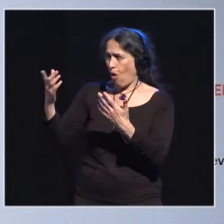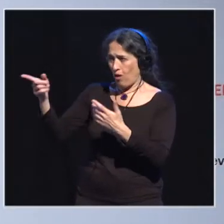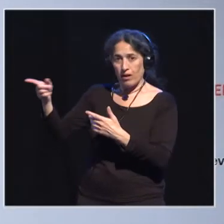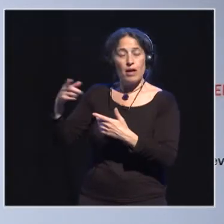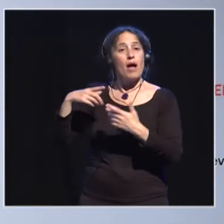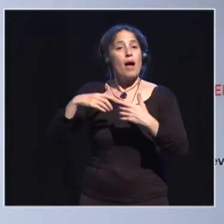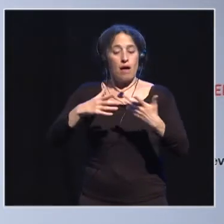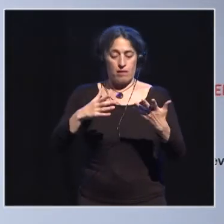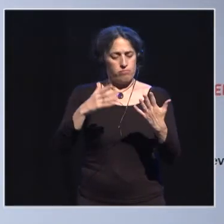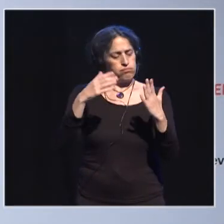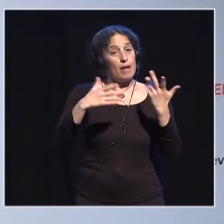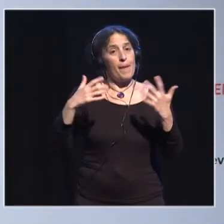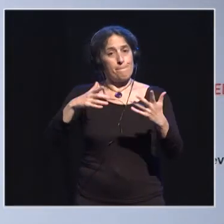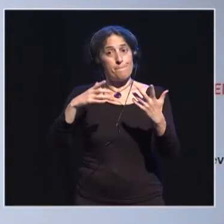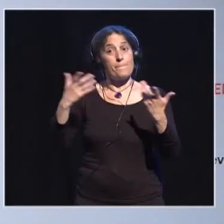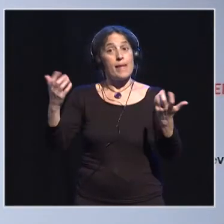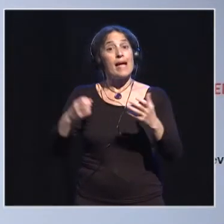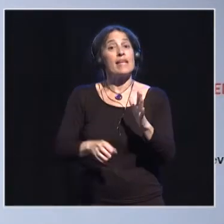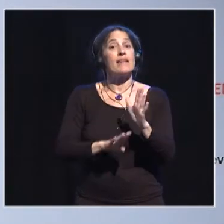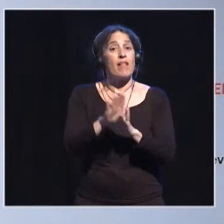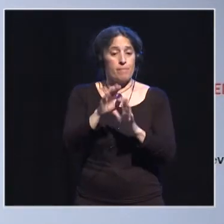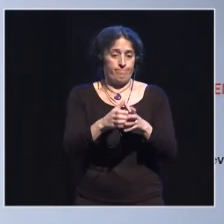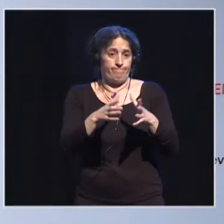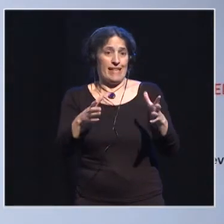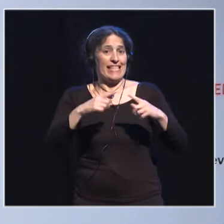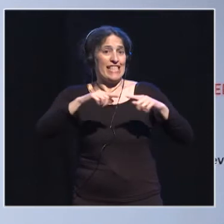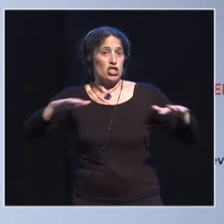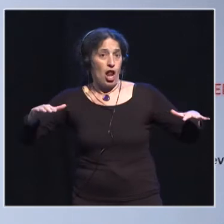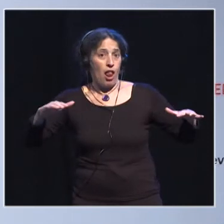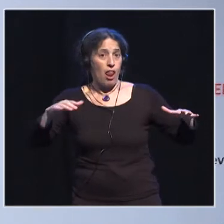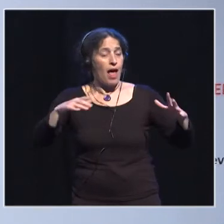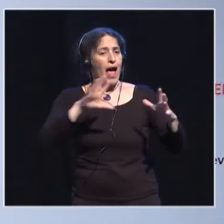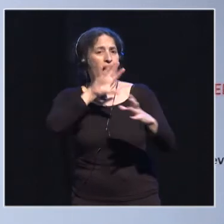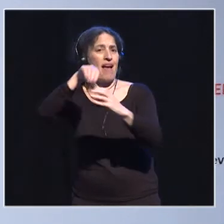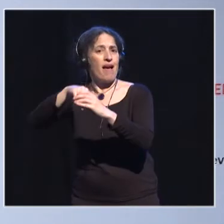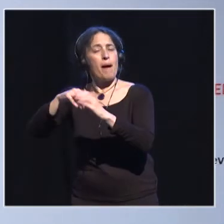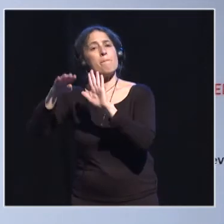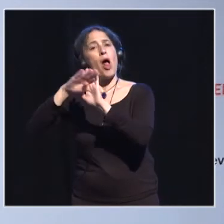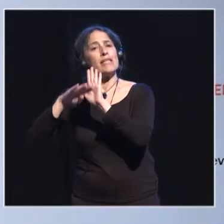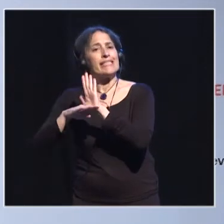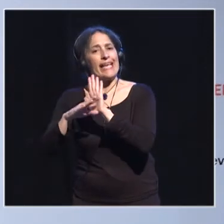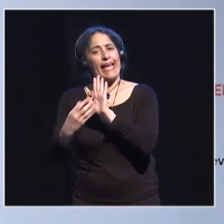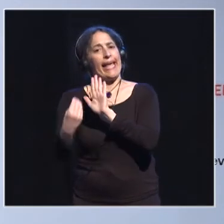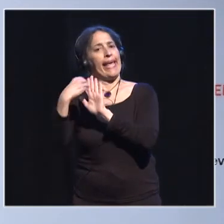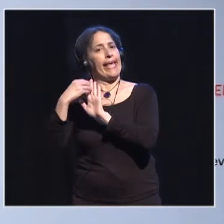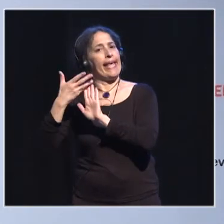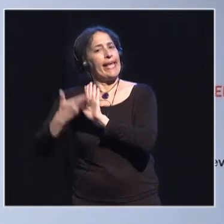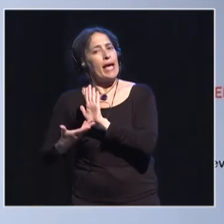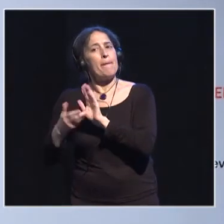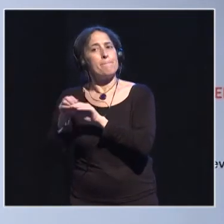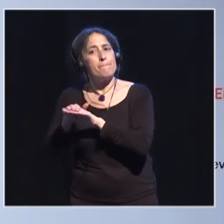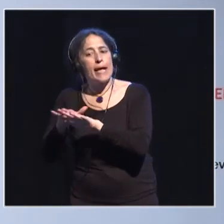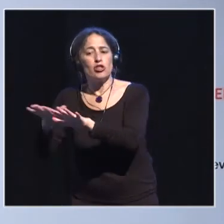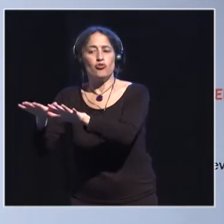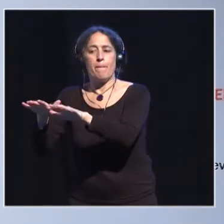development policy, and what should be the role of the private sector in shaping that? I will answer this question as if I